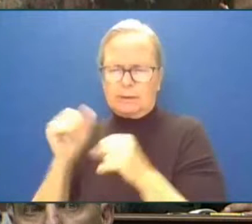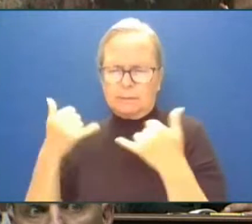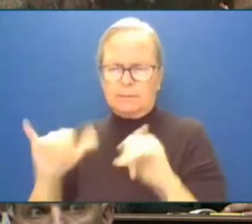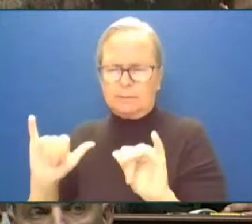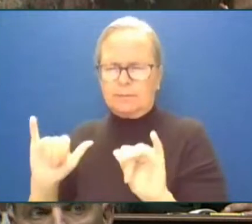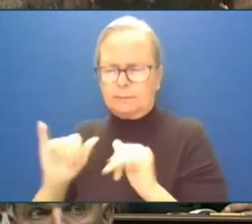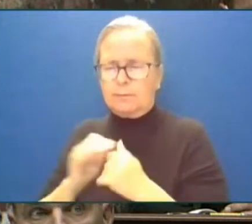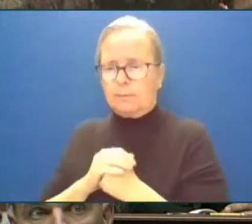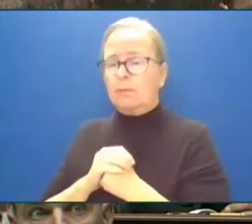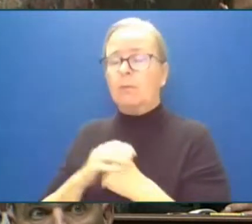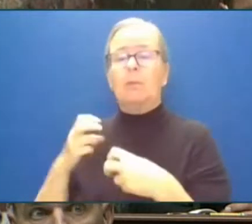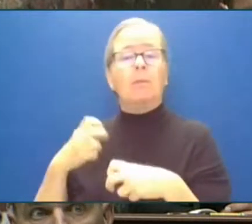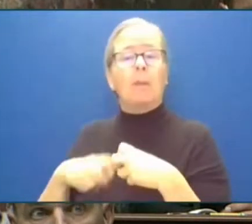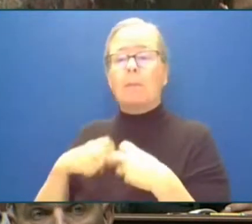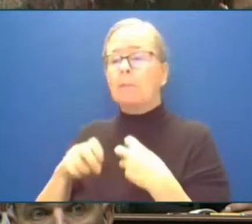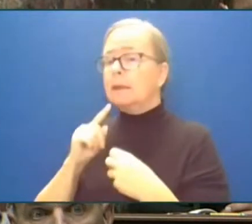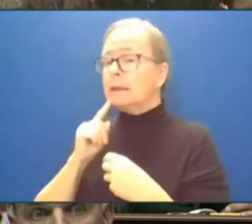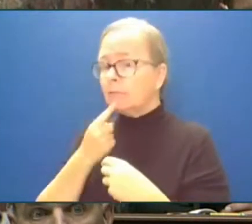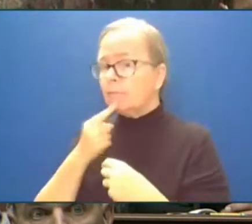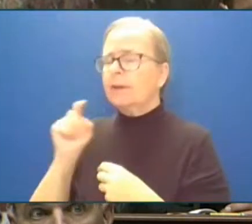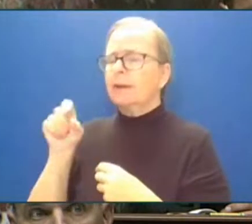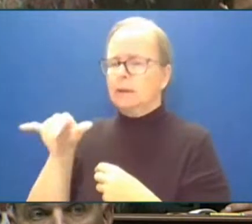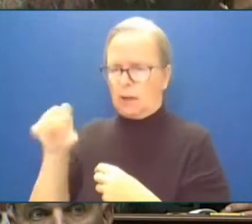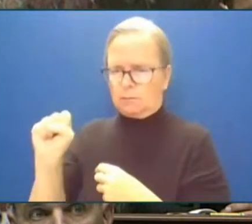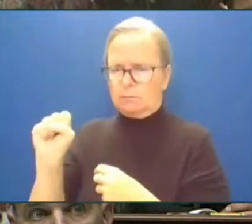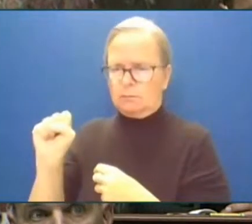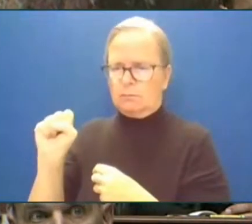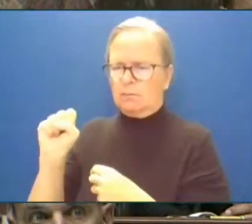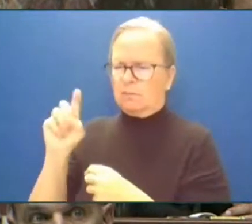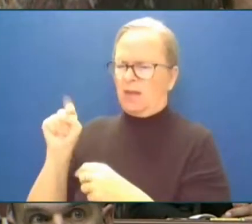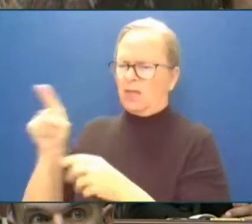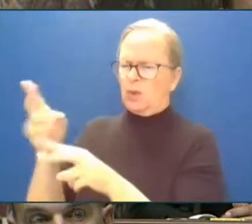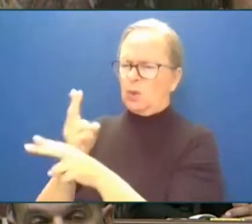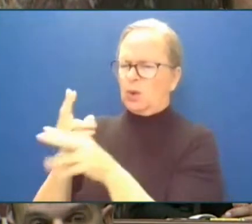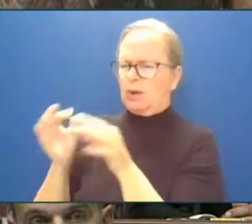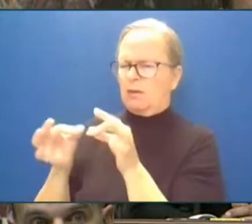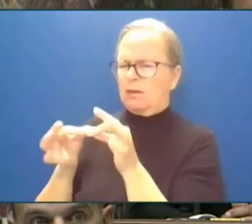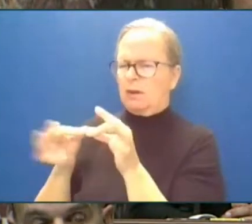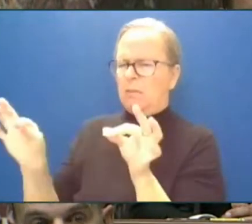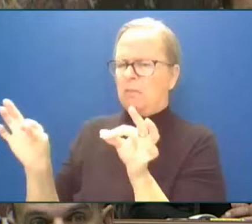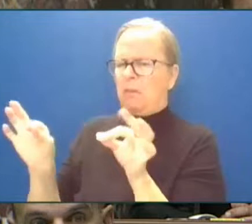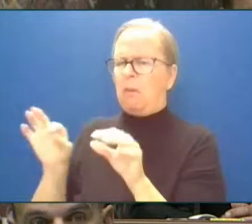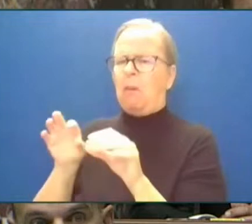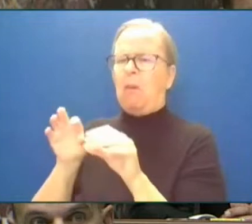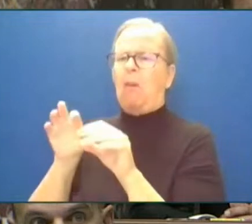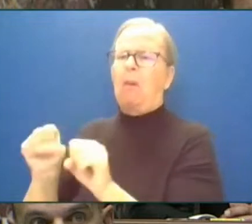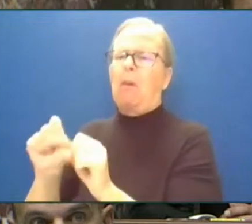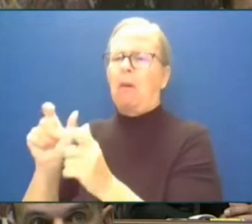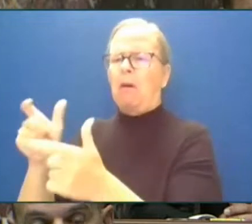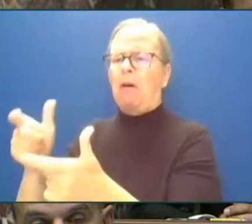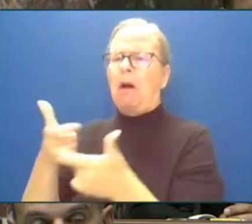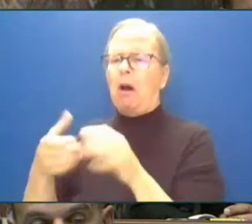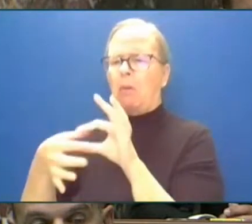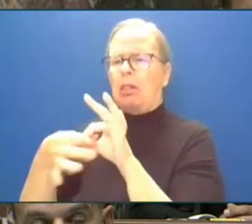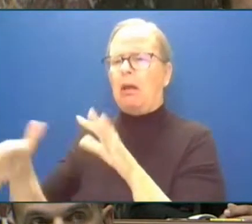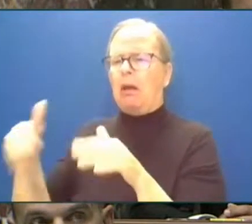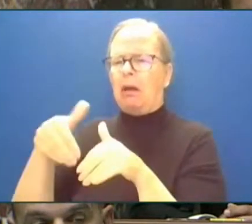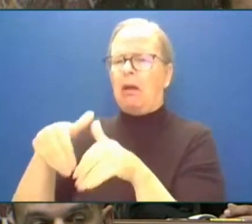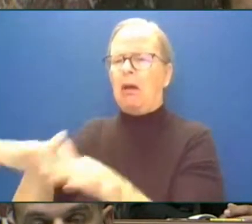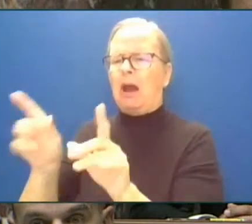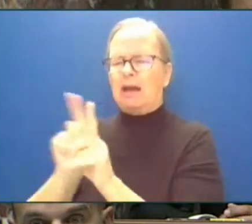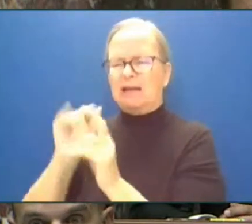cliches such as catch and release is simply not doing justice to the complexity and the severity of the problem. Mr. Speaker, that is